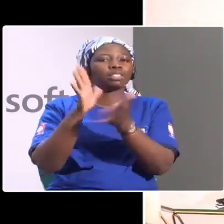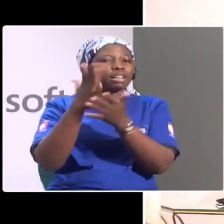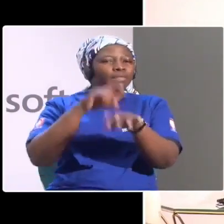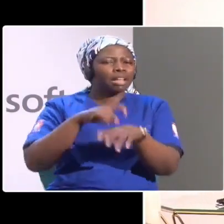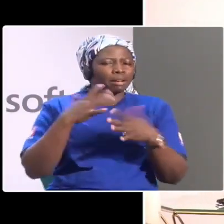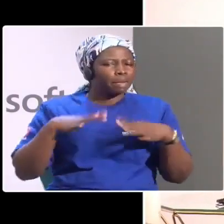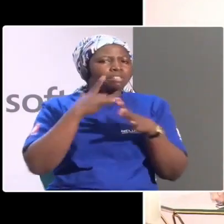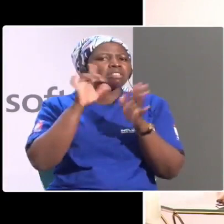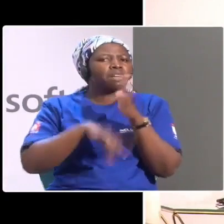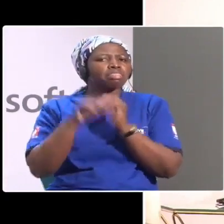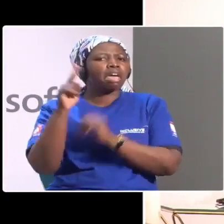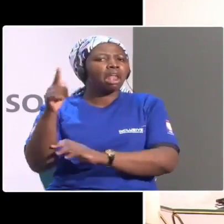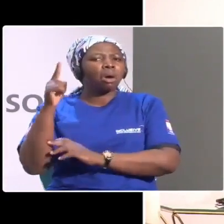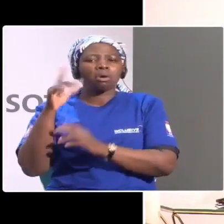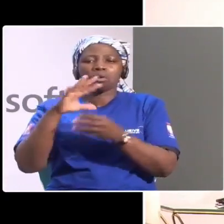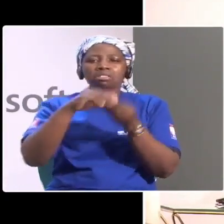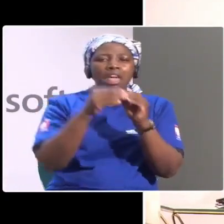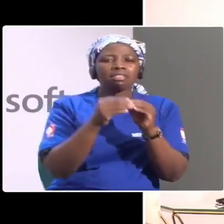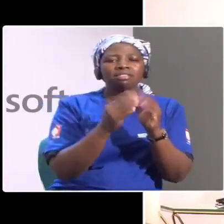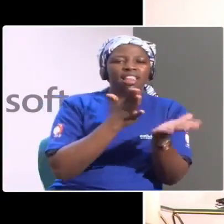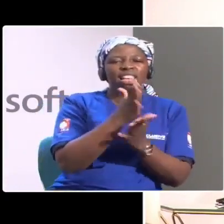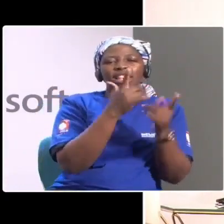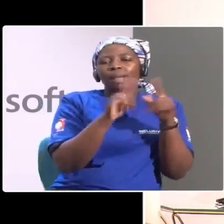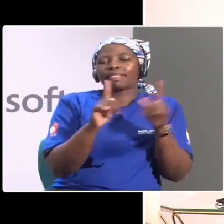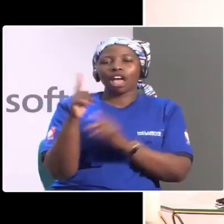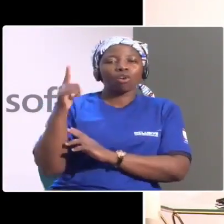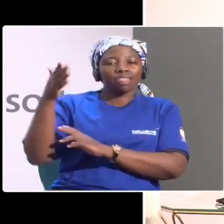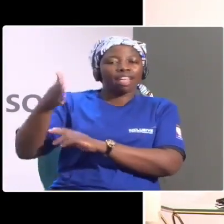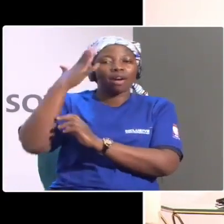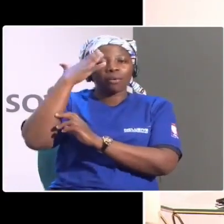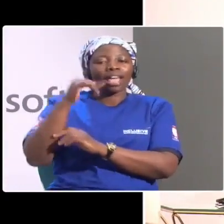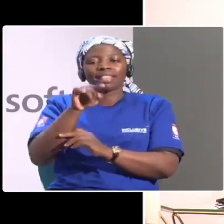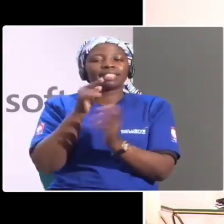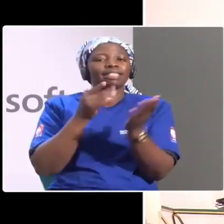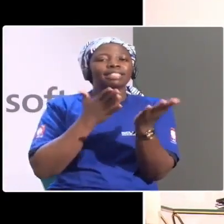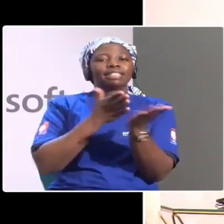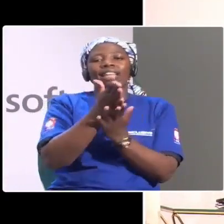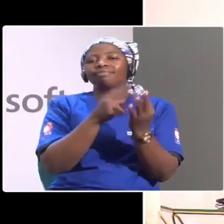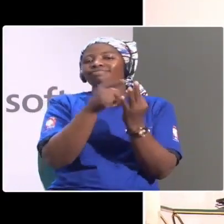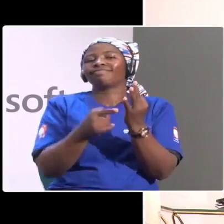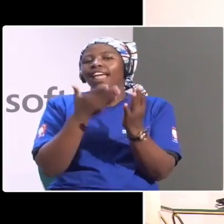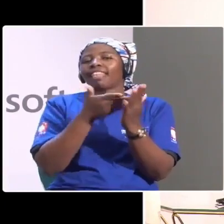Sometimes people say that the law creates the rights, but the law exists because these rights exist.